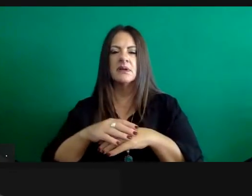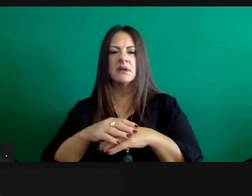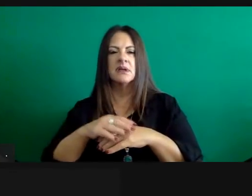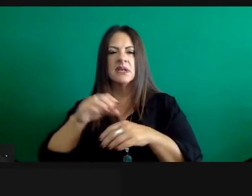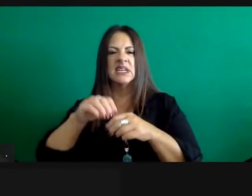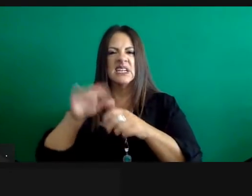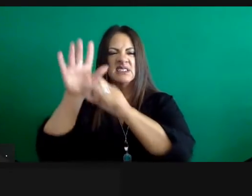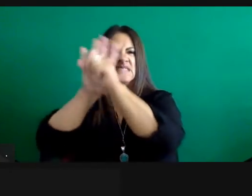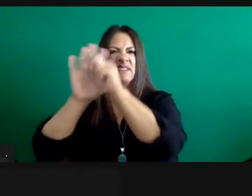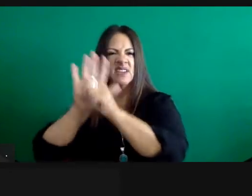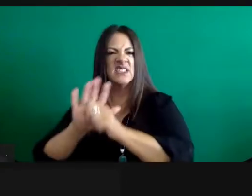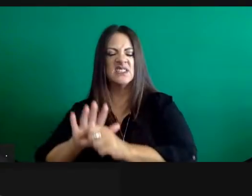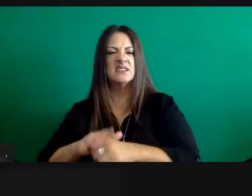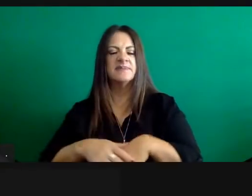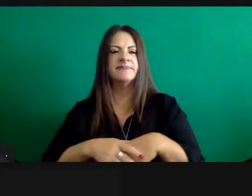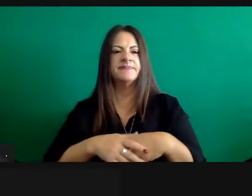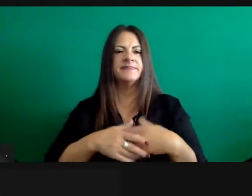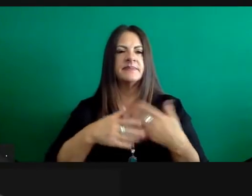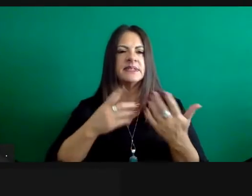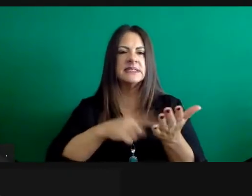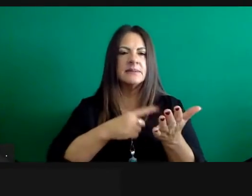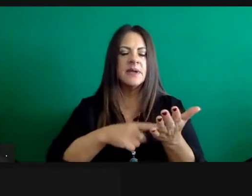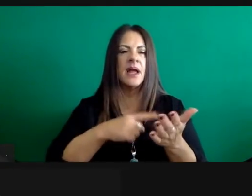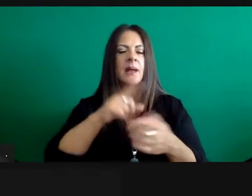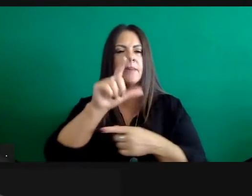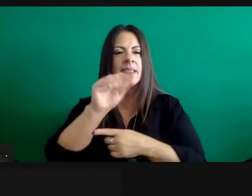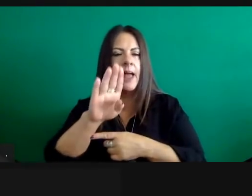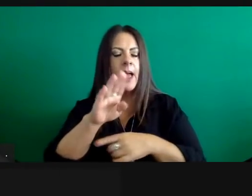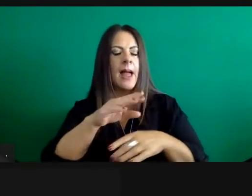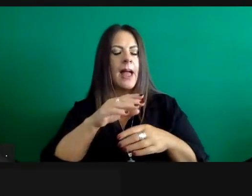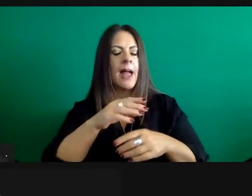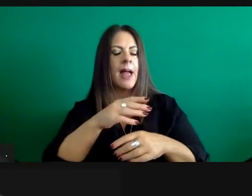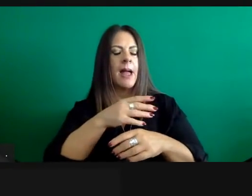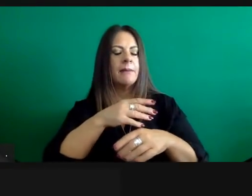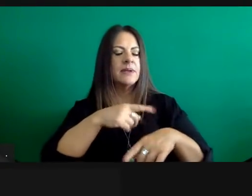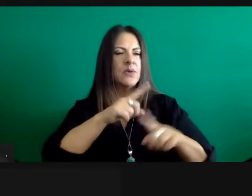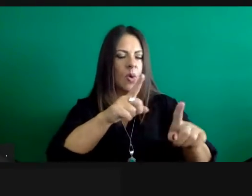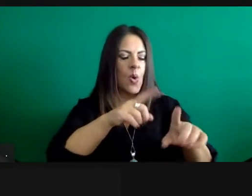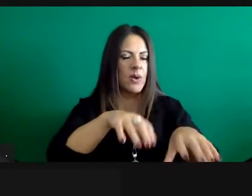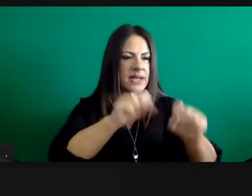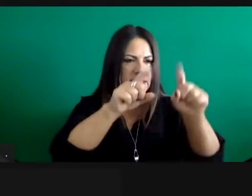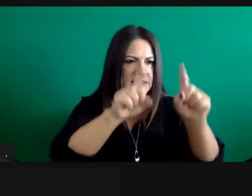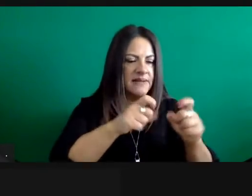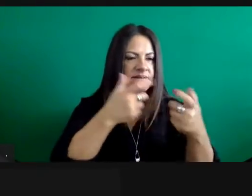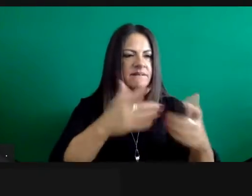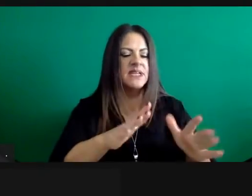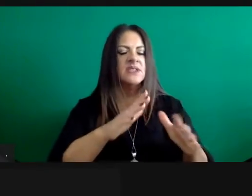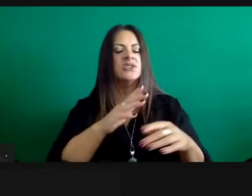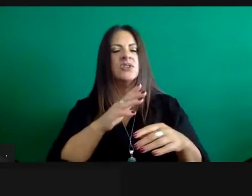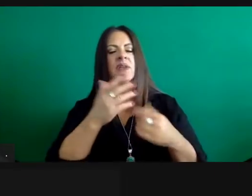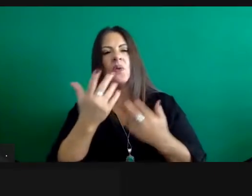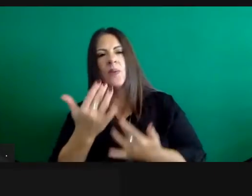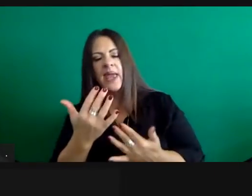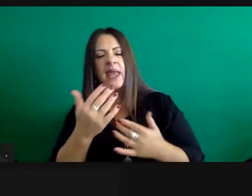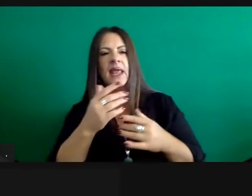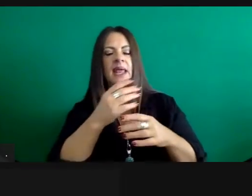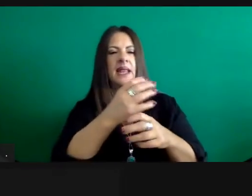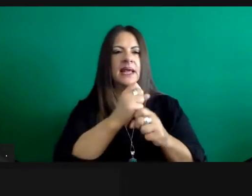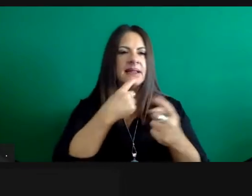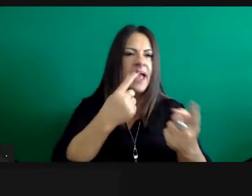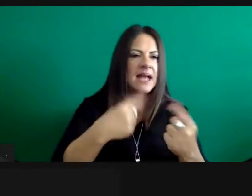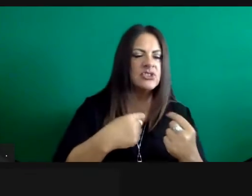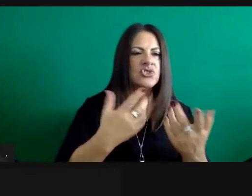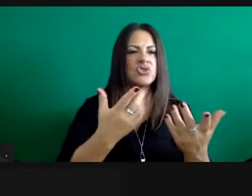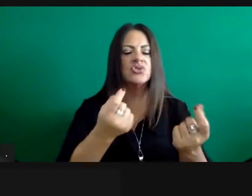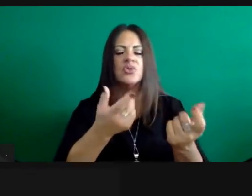the lines and testing and the lags of testing. And I was hoping you could just shed a little bit more light on that. Yeah, thanks for the question. I